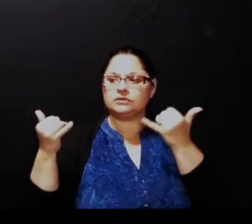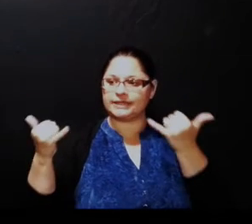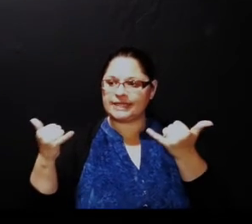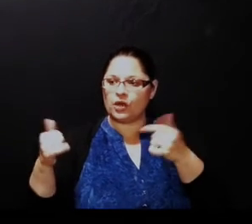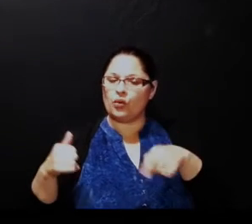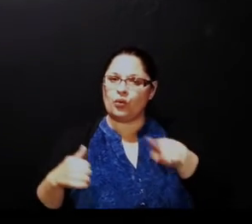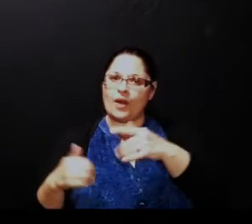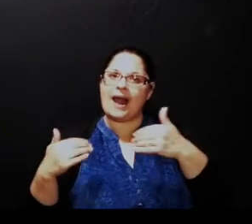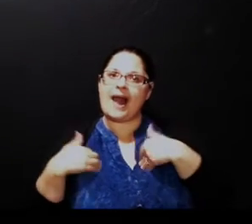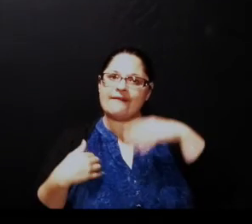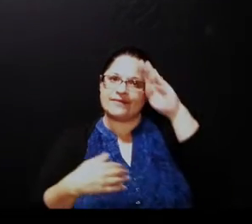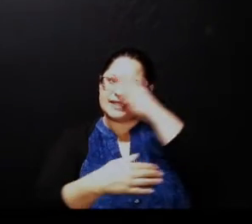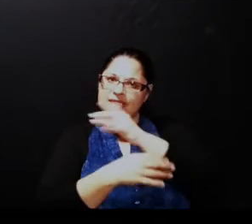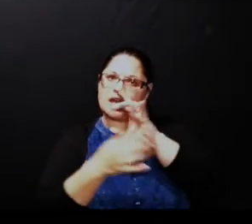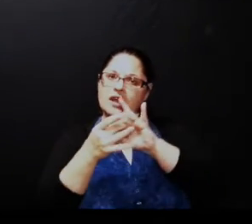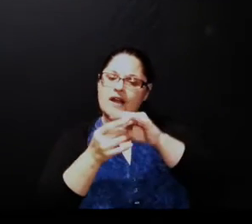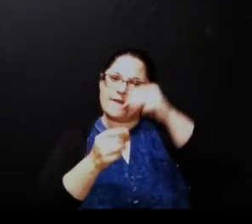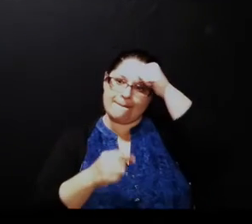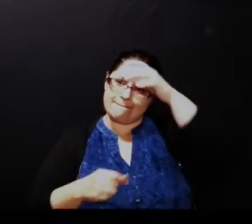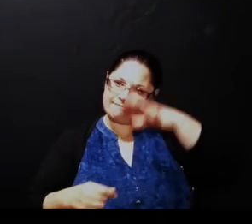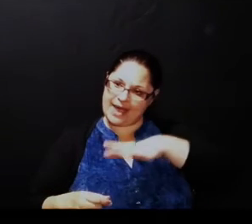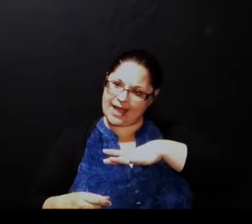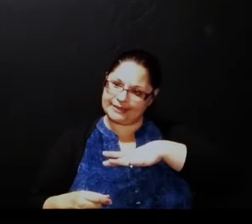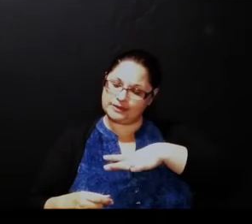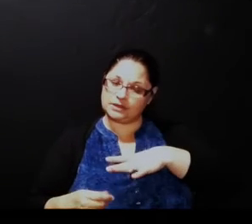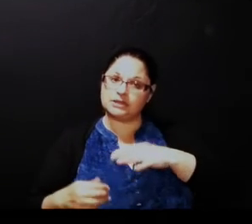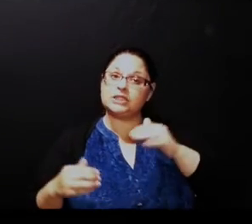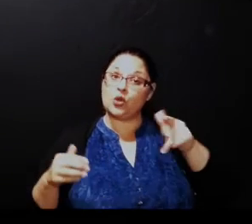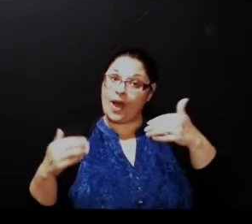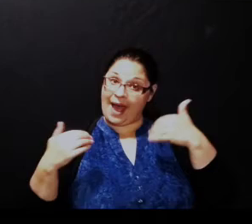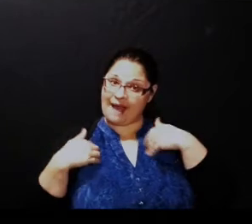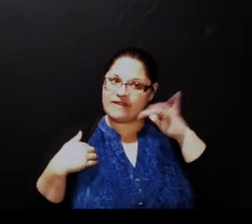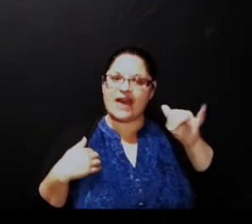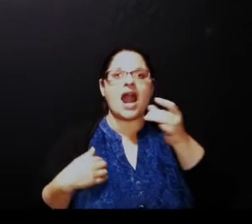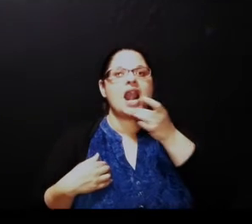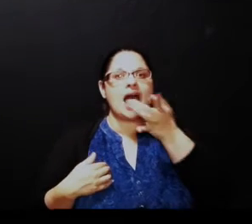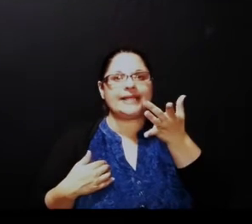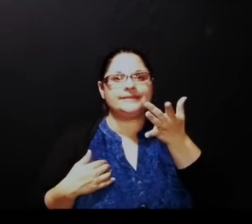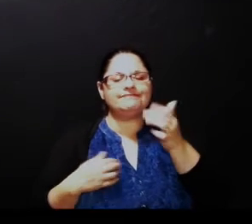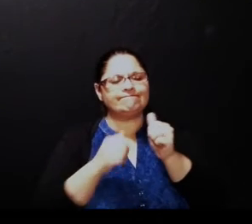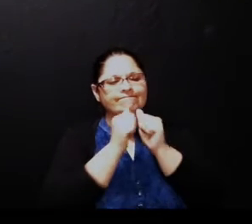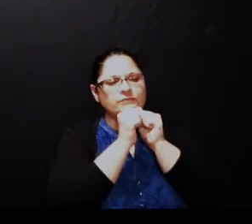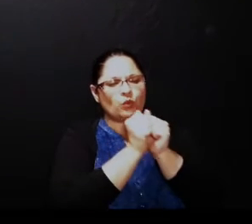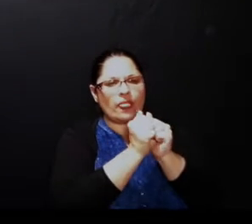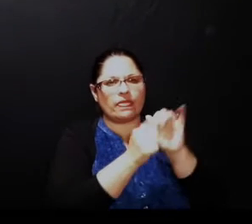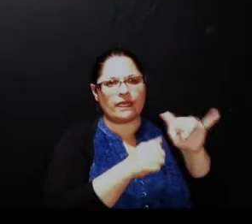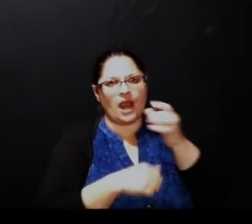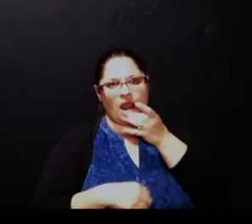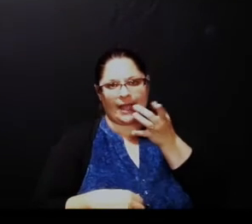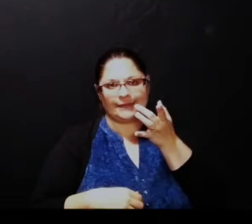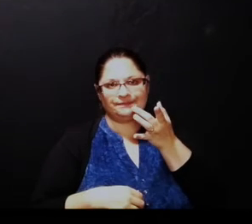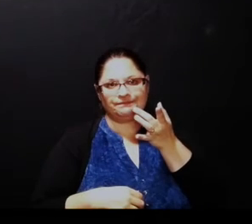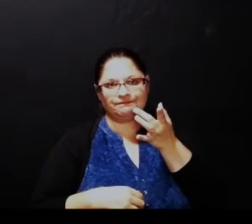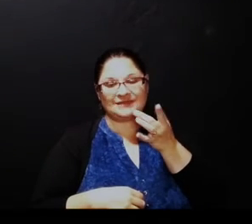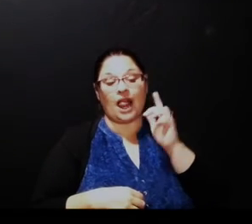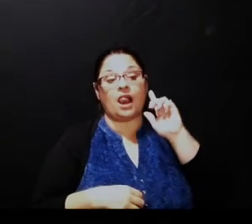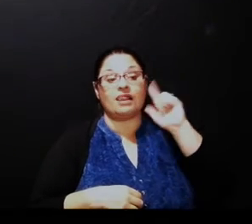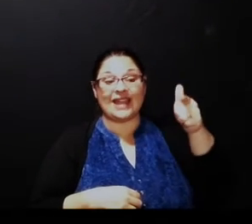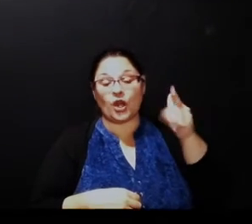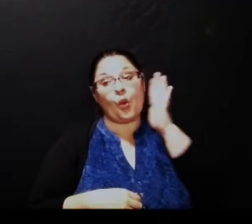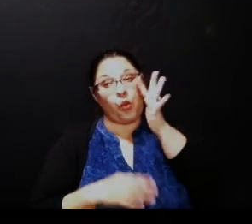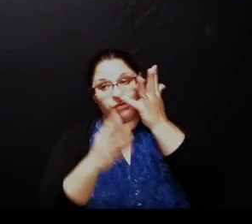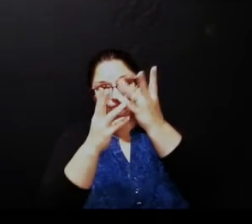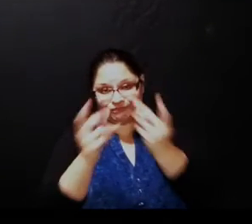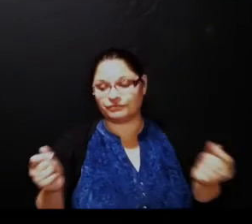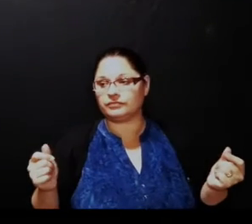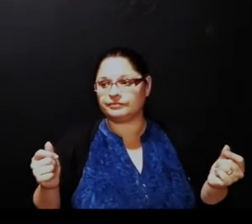you. For he that walketh in darkness knoweth not whither he goeth. While ye have light, believe